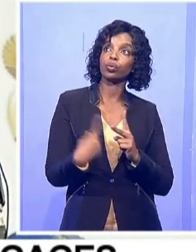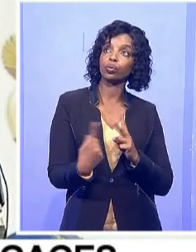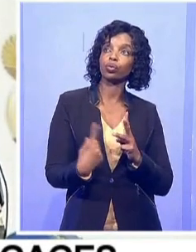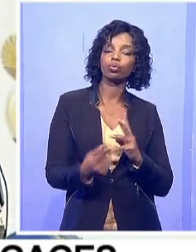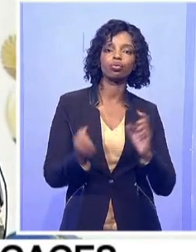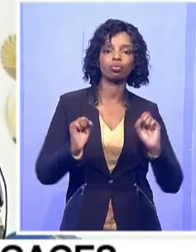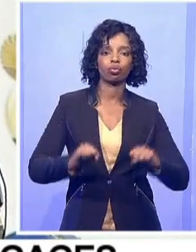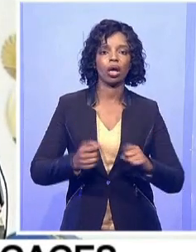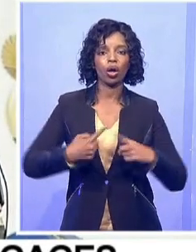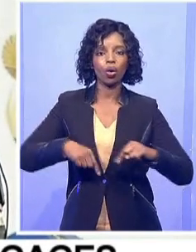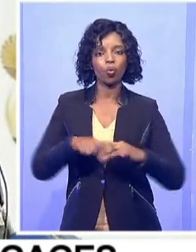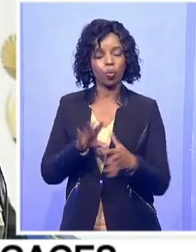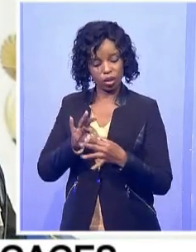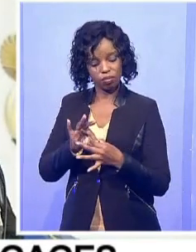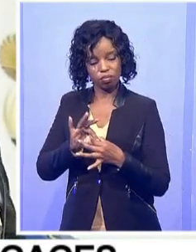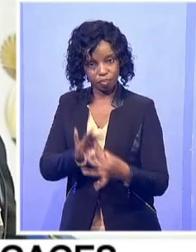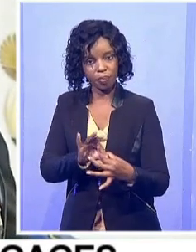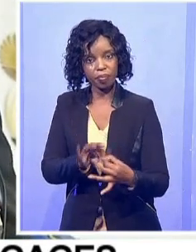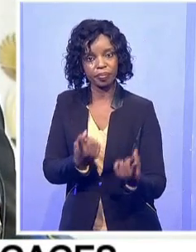We are not going to